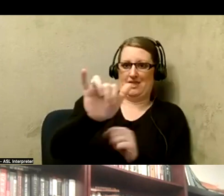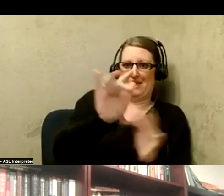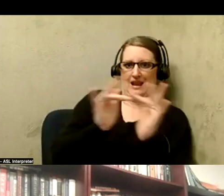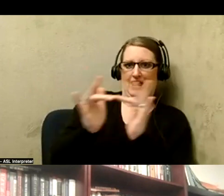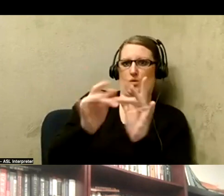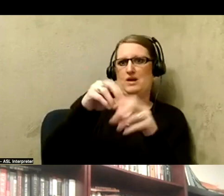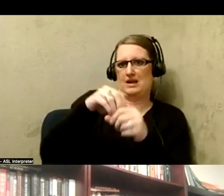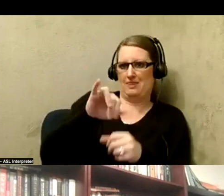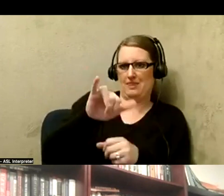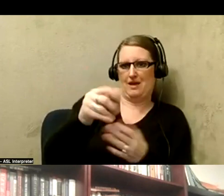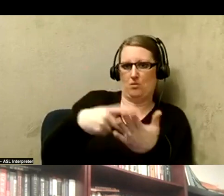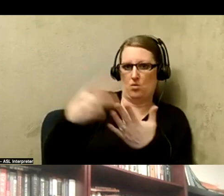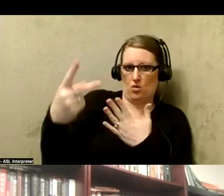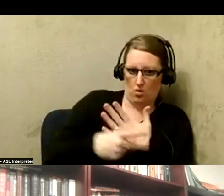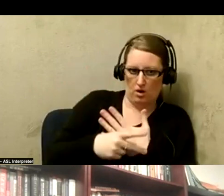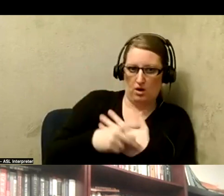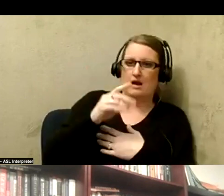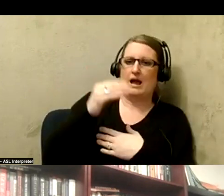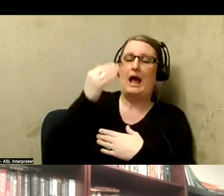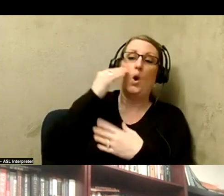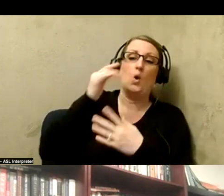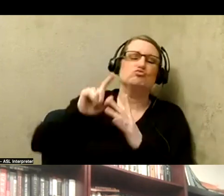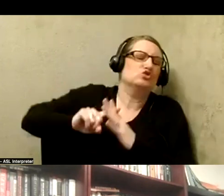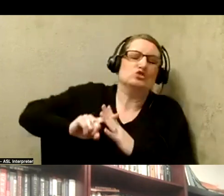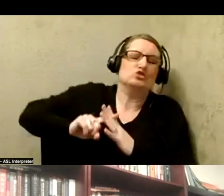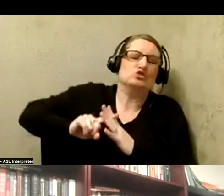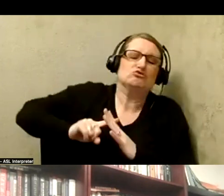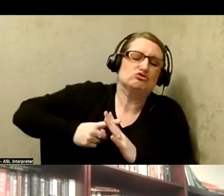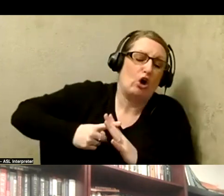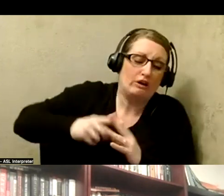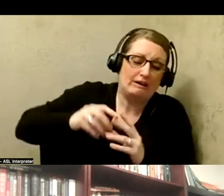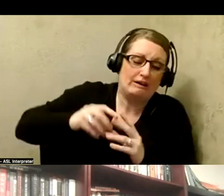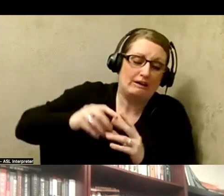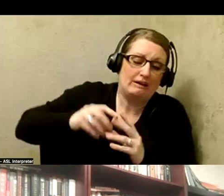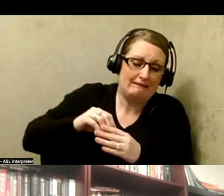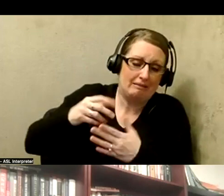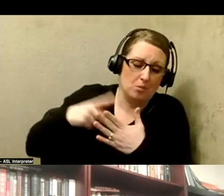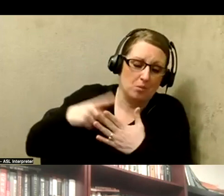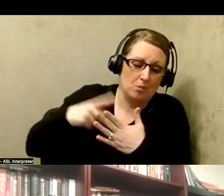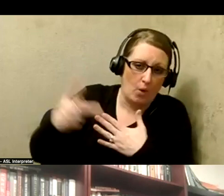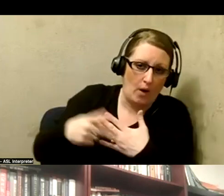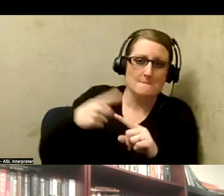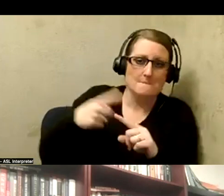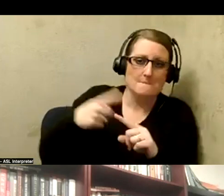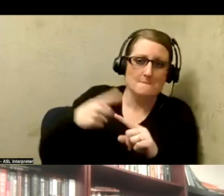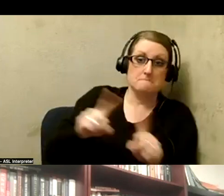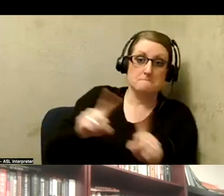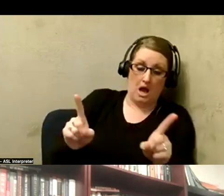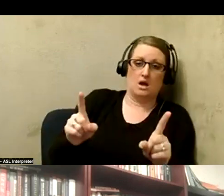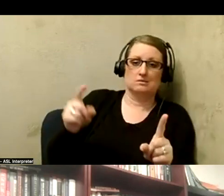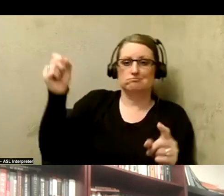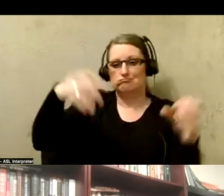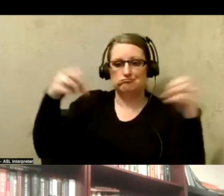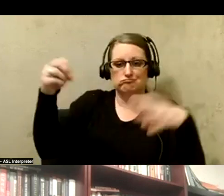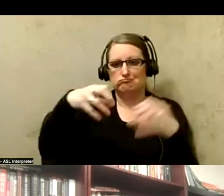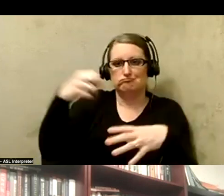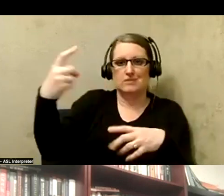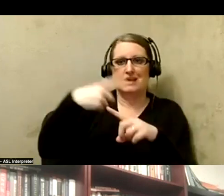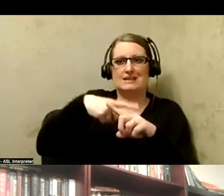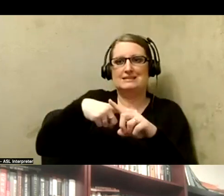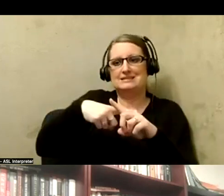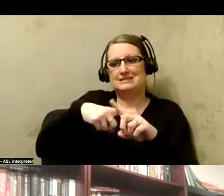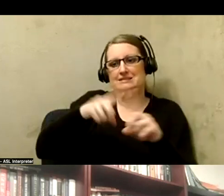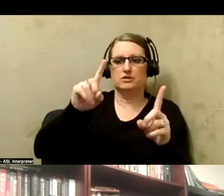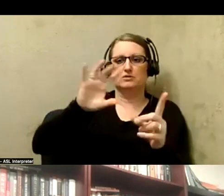or I know you said it's early in the program, but putting together different parts of a social totality. So you